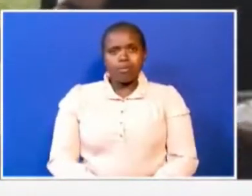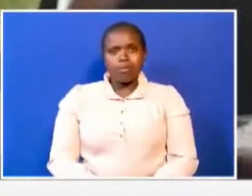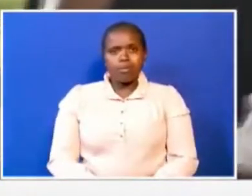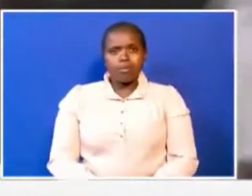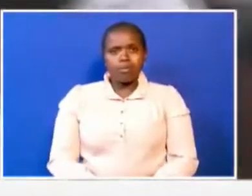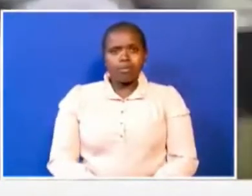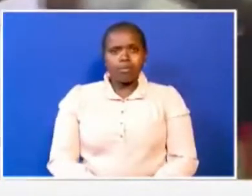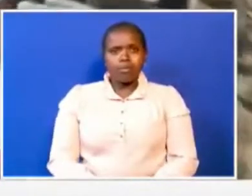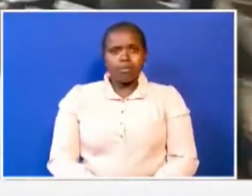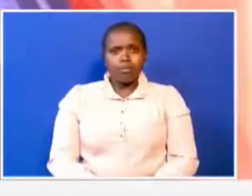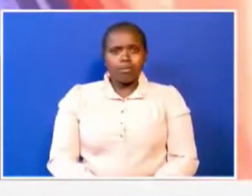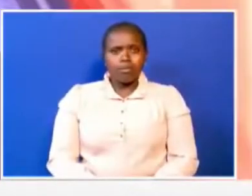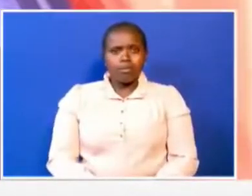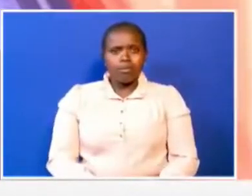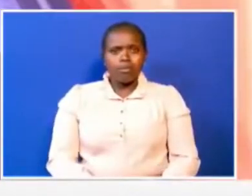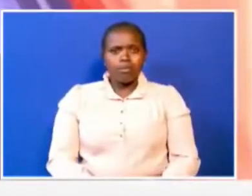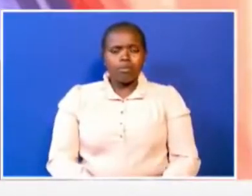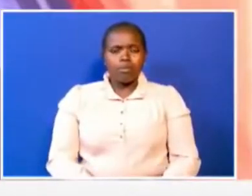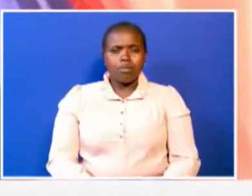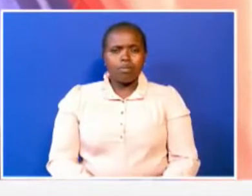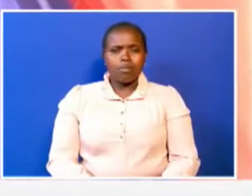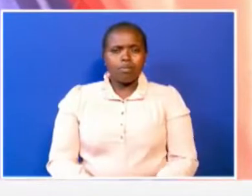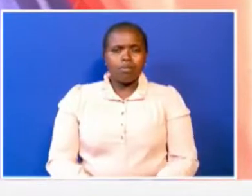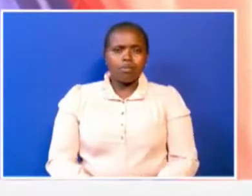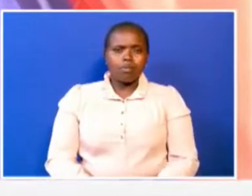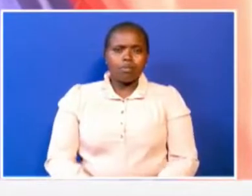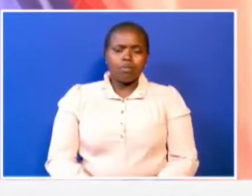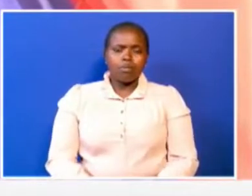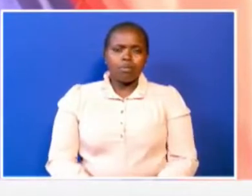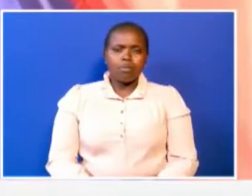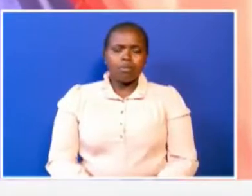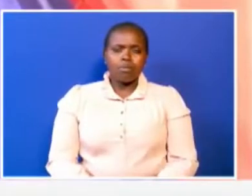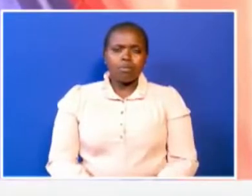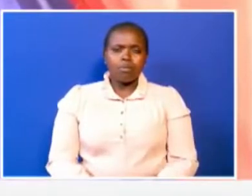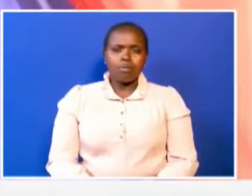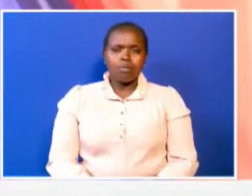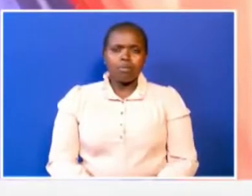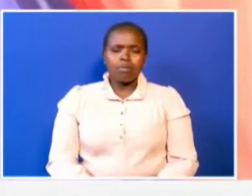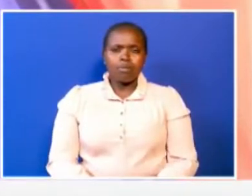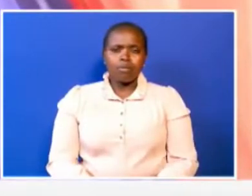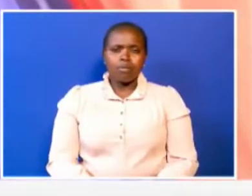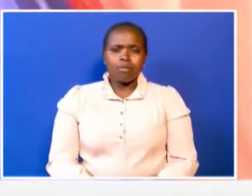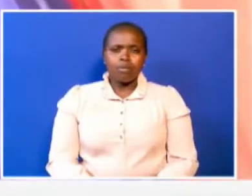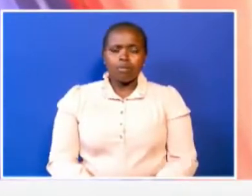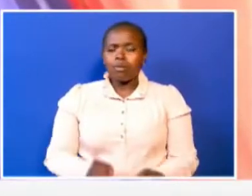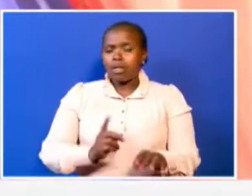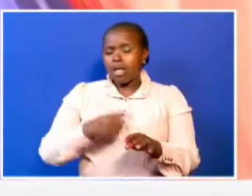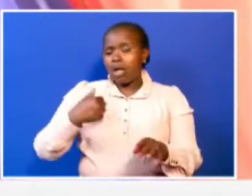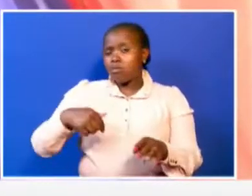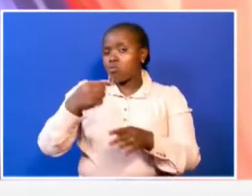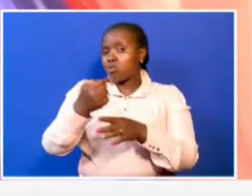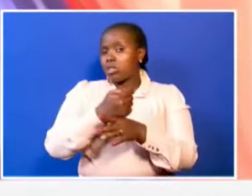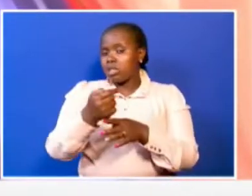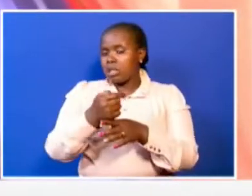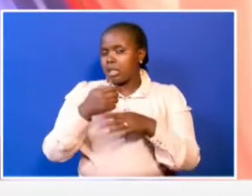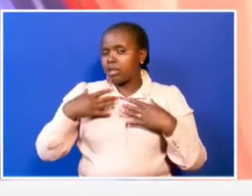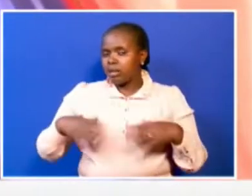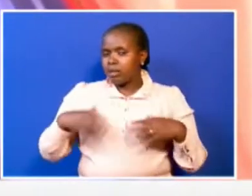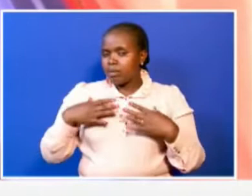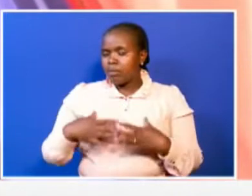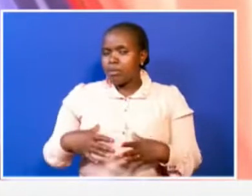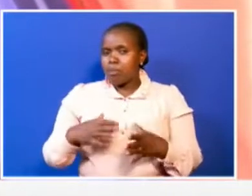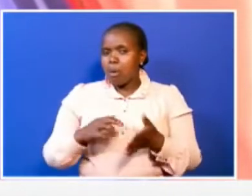But as soon as you go to the US, it's okay because it gives you dollars. So as we train our people,